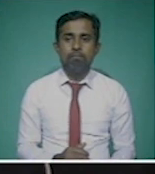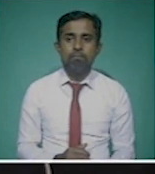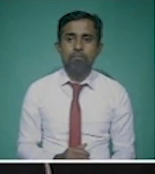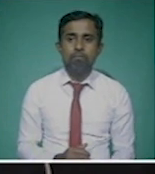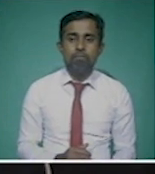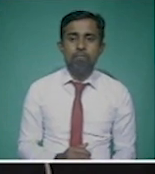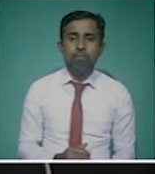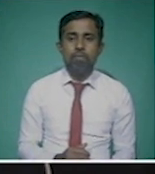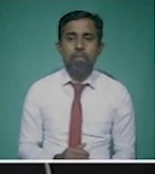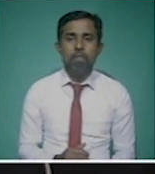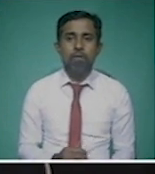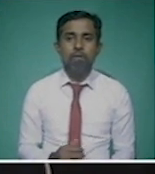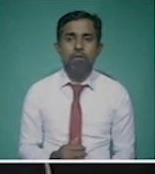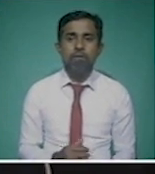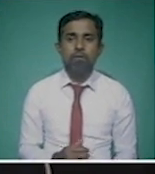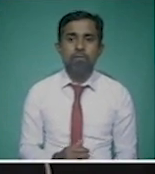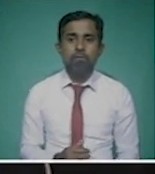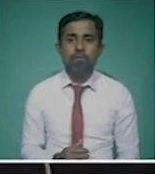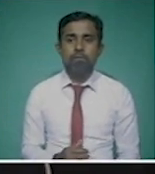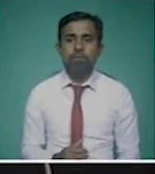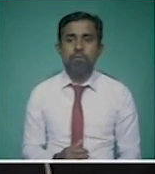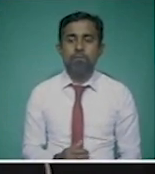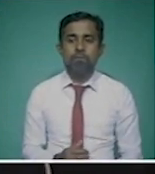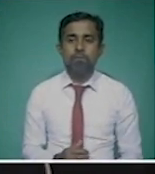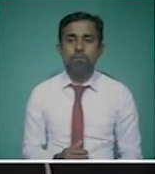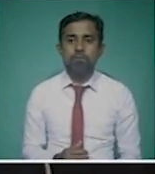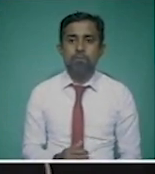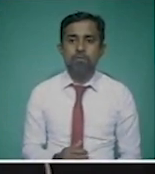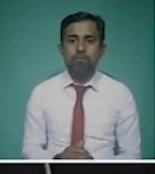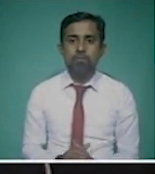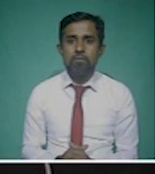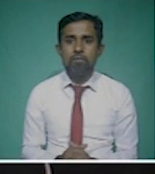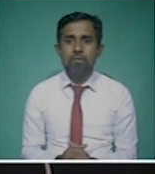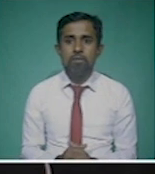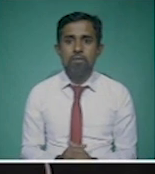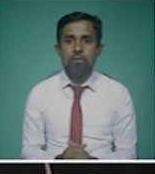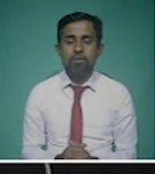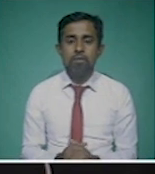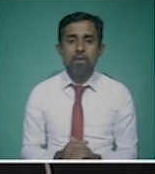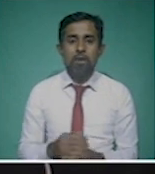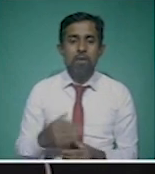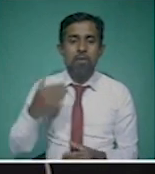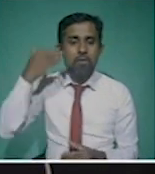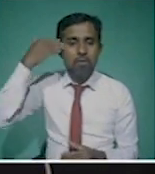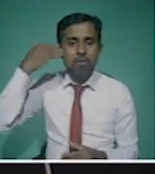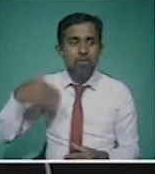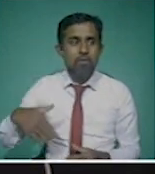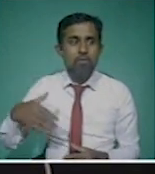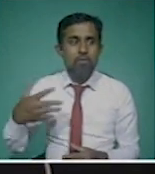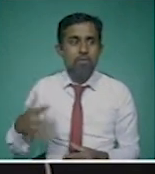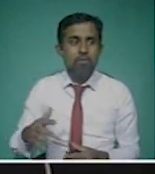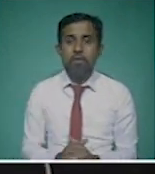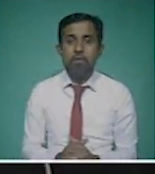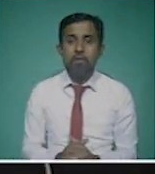Pope His Eminence Benedict II, and convey same to